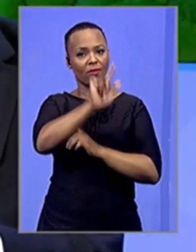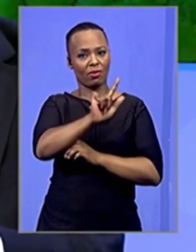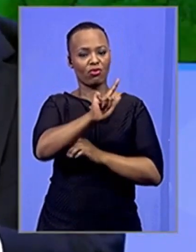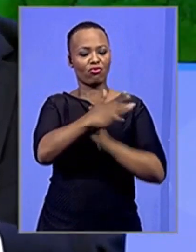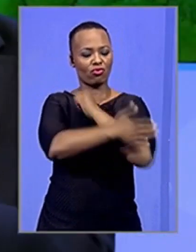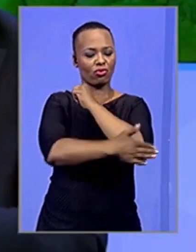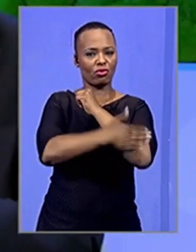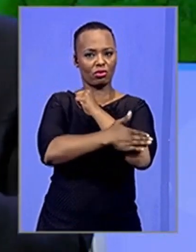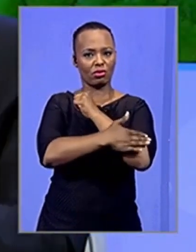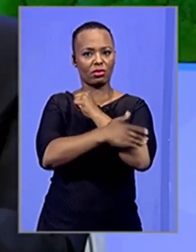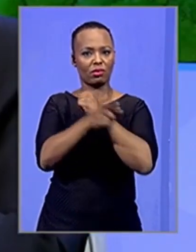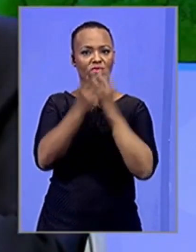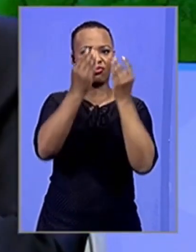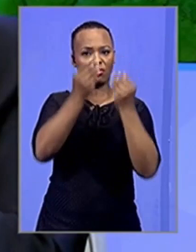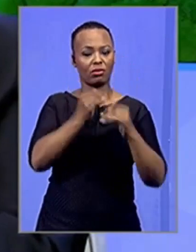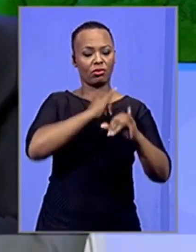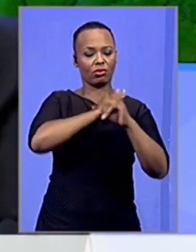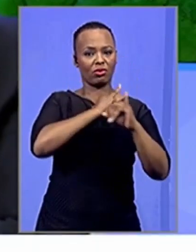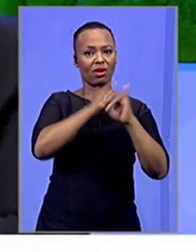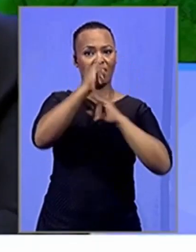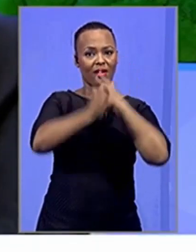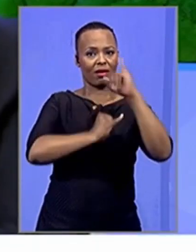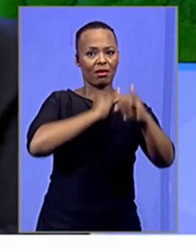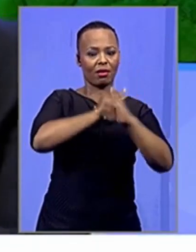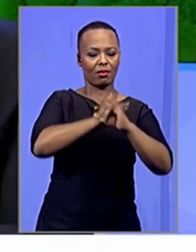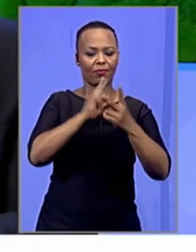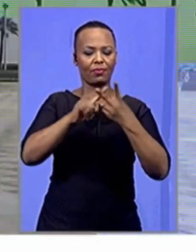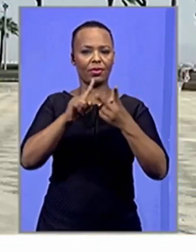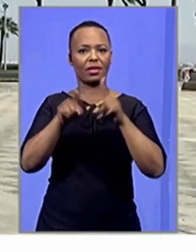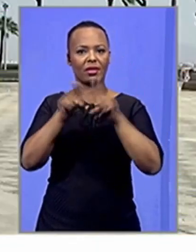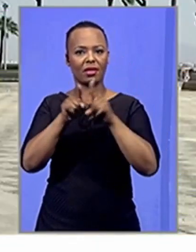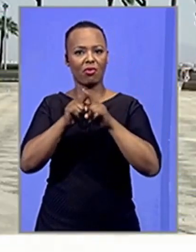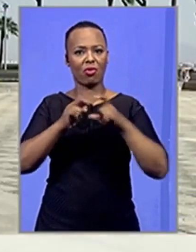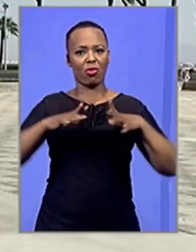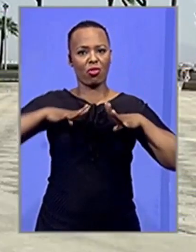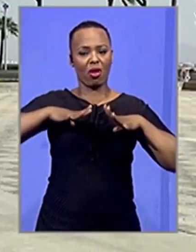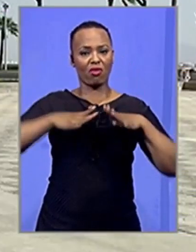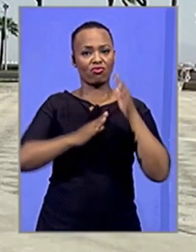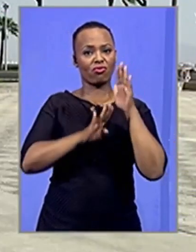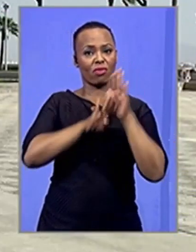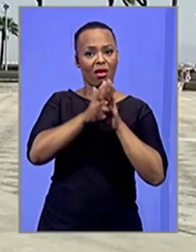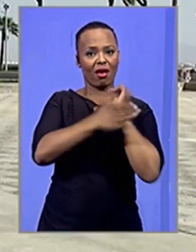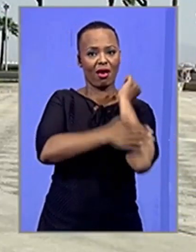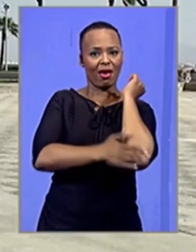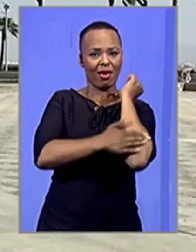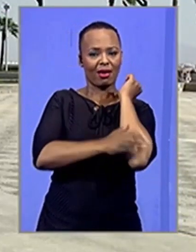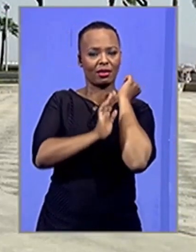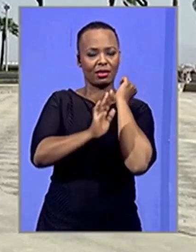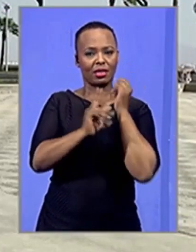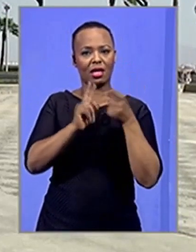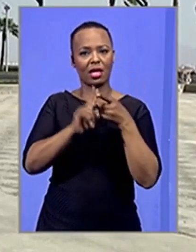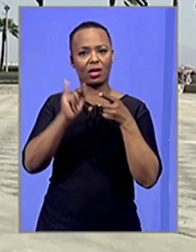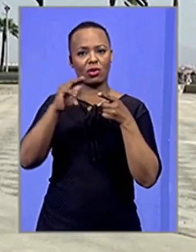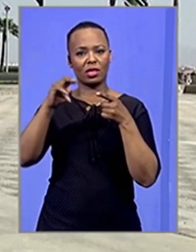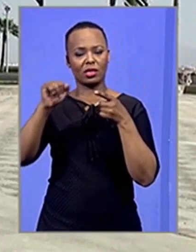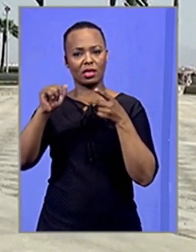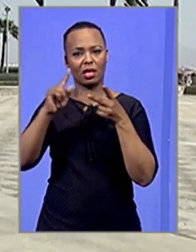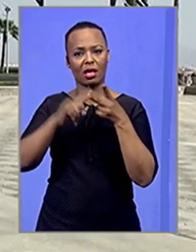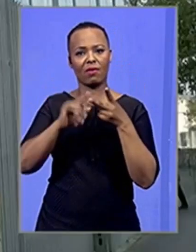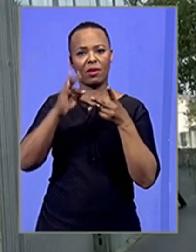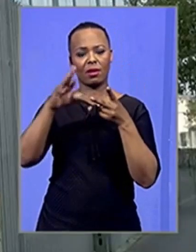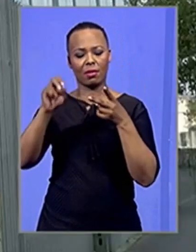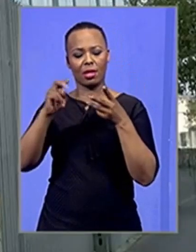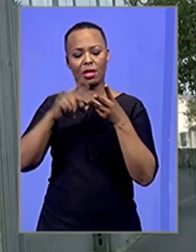financial institutions, and the emerging economies themselves. It was true for Indonesia, Vietnam,